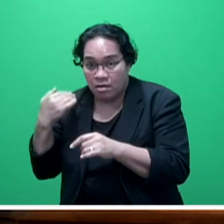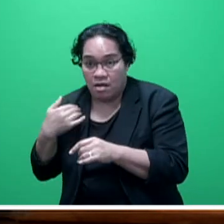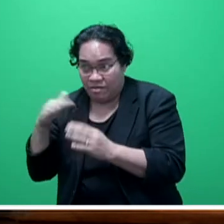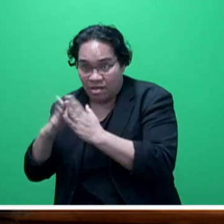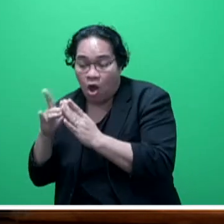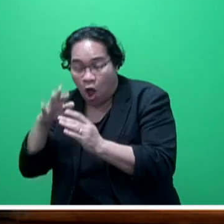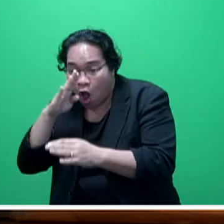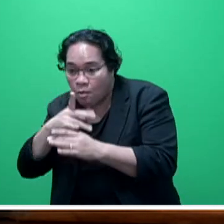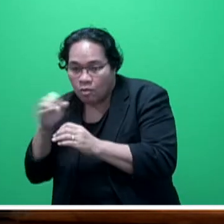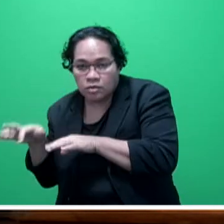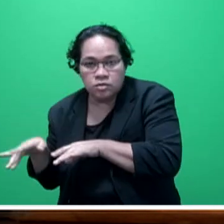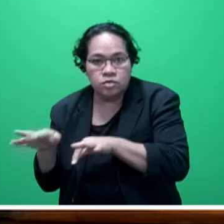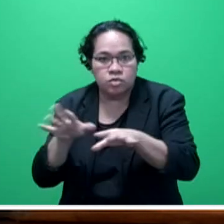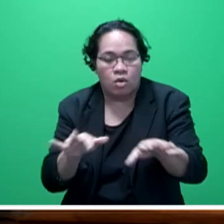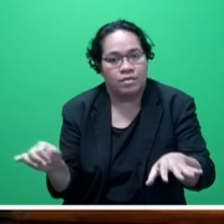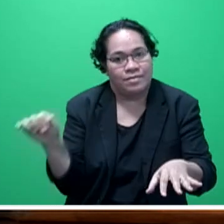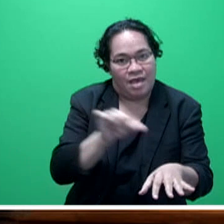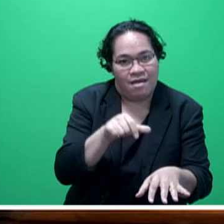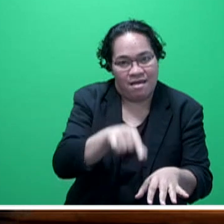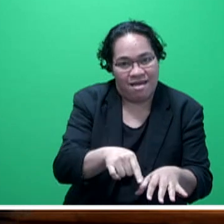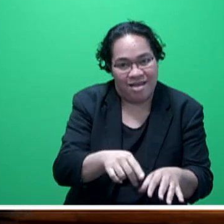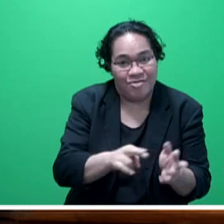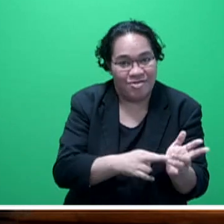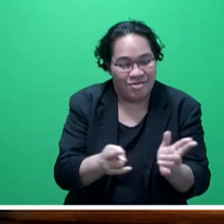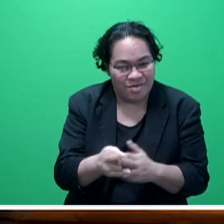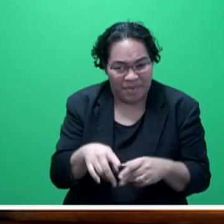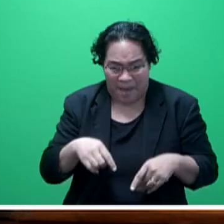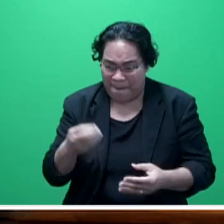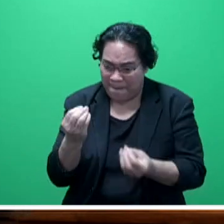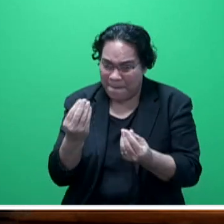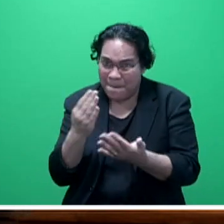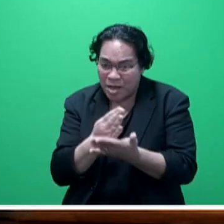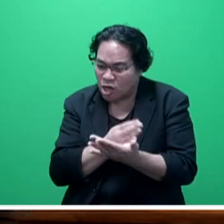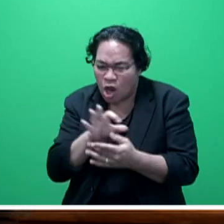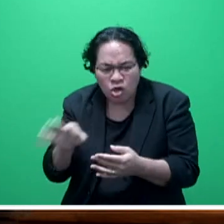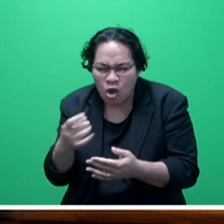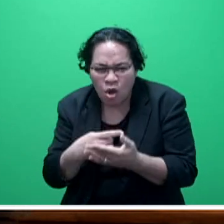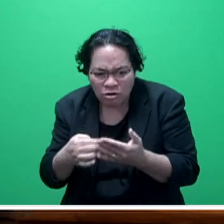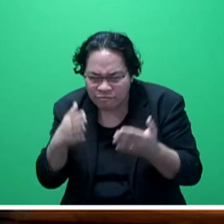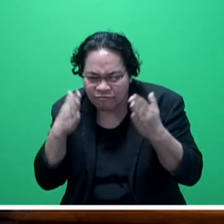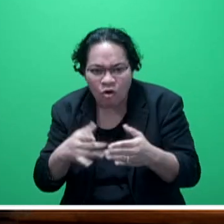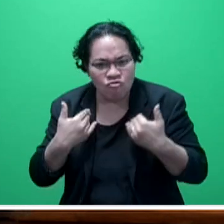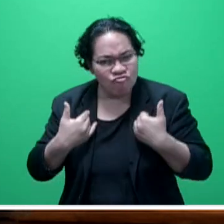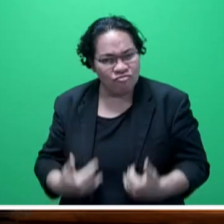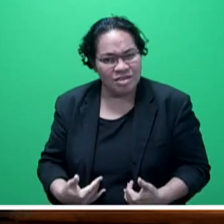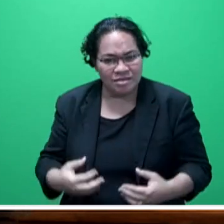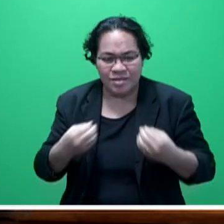Mr. Speaker, sir, this budget is not only about business community or the rich, not at